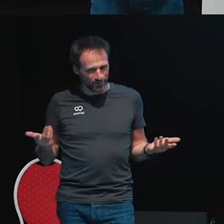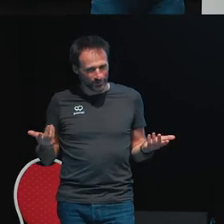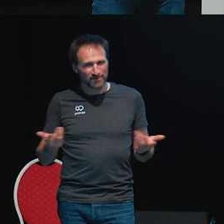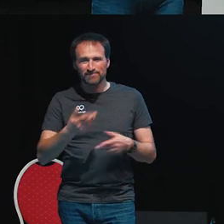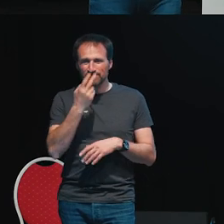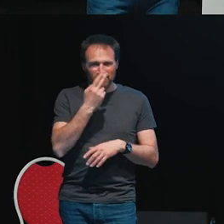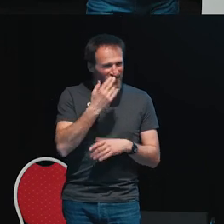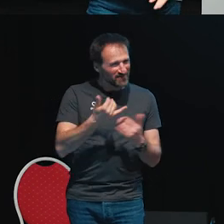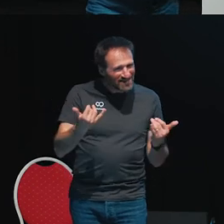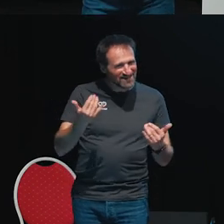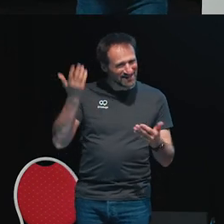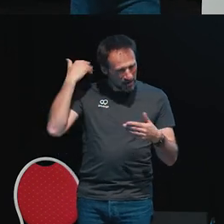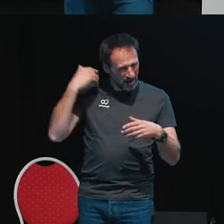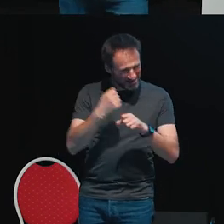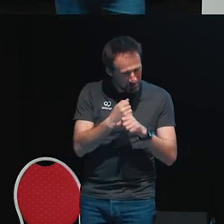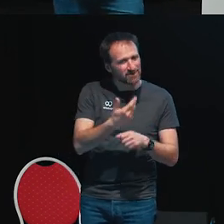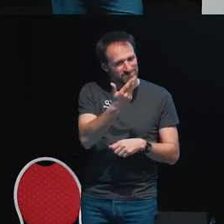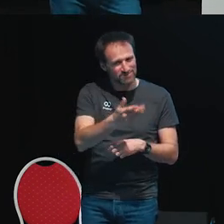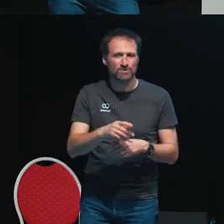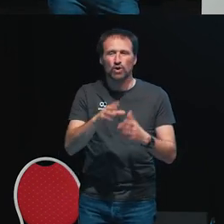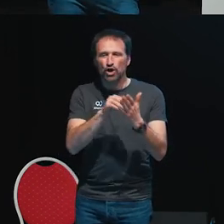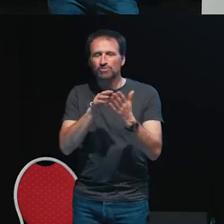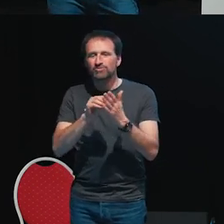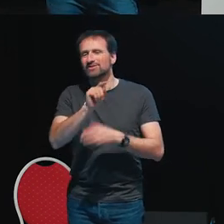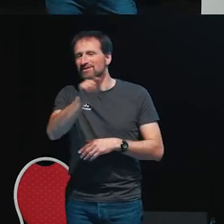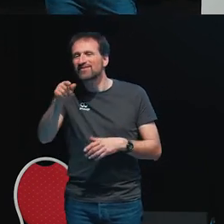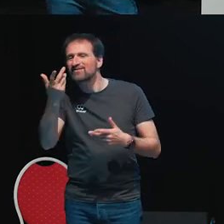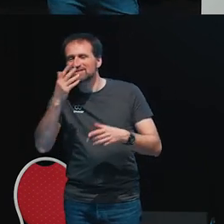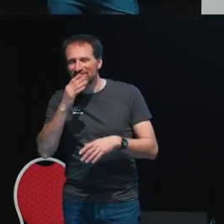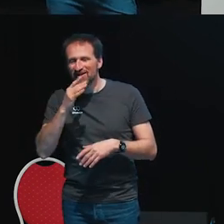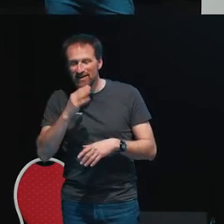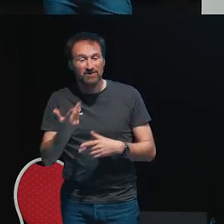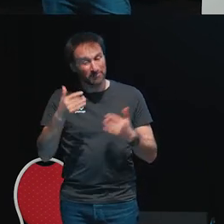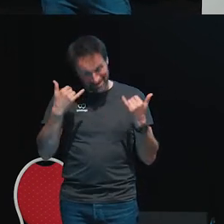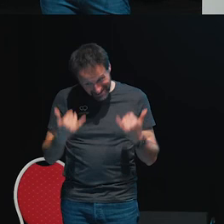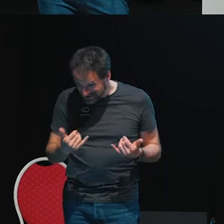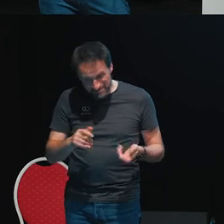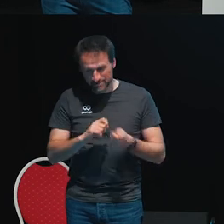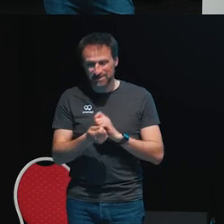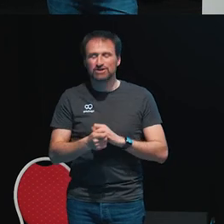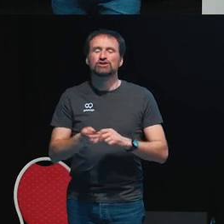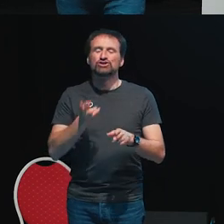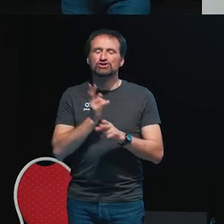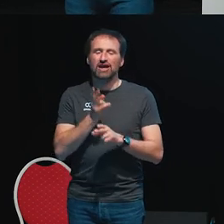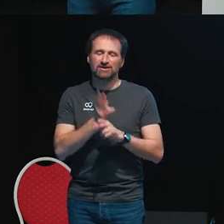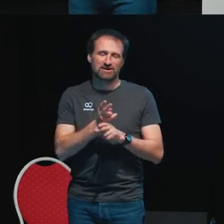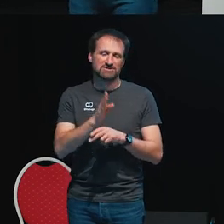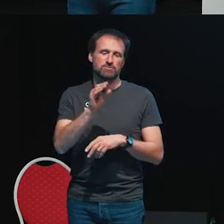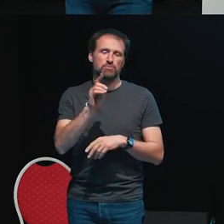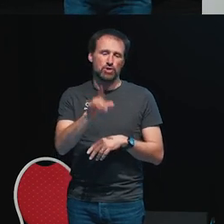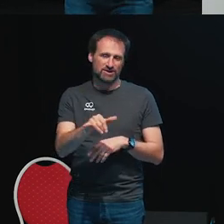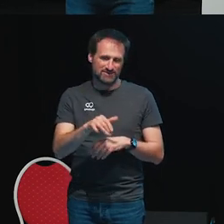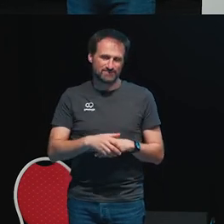was done. But nowadays, the modern way is to go by standards body. And standards body, what I mean is